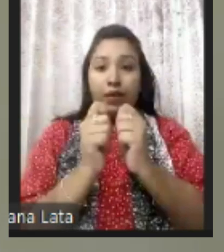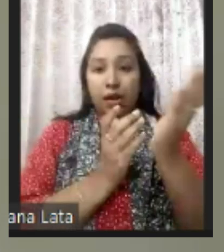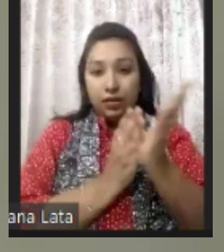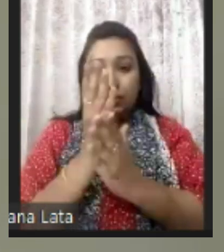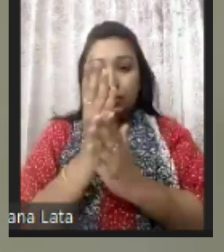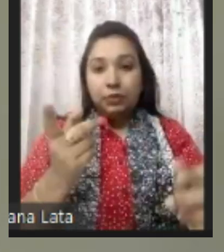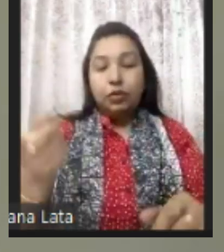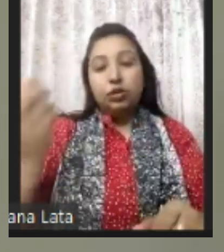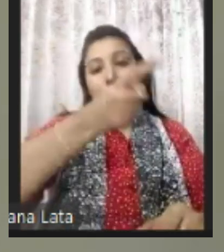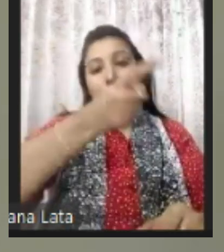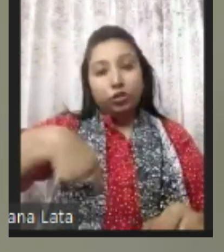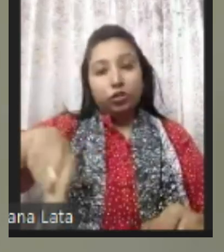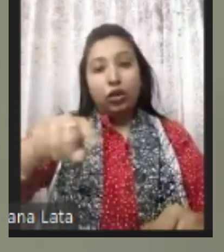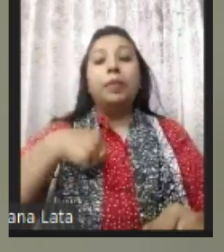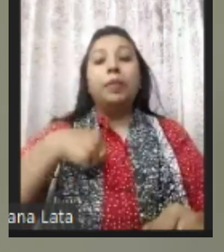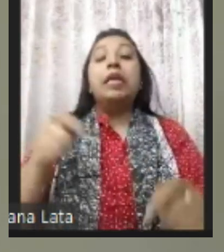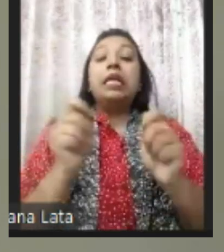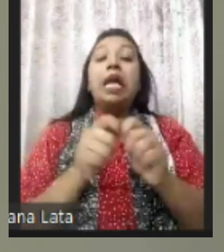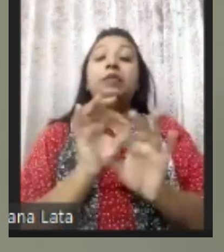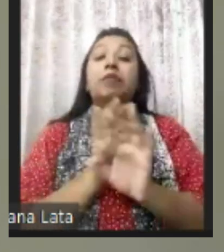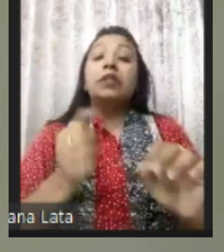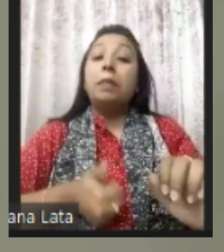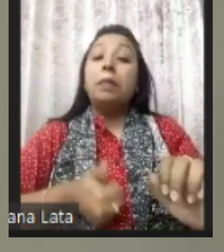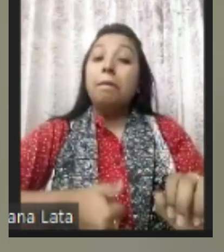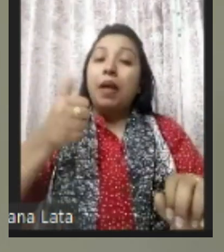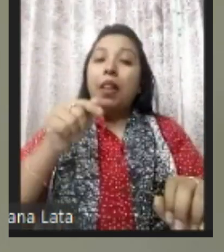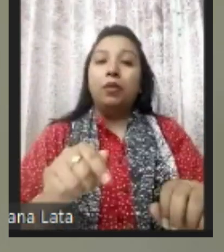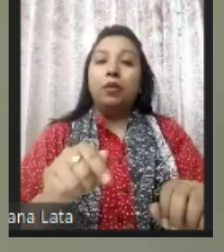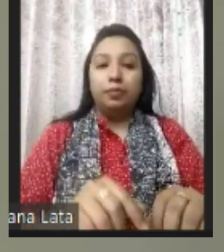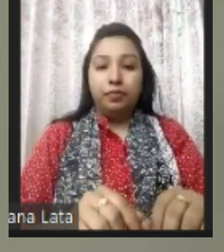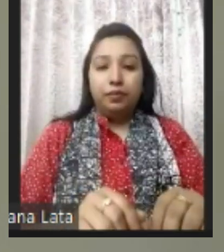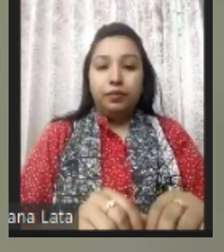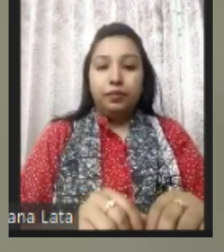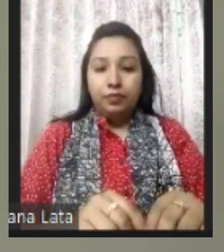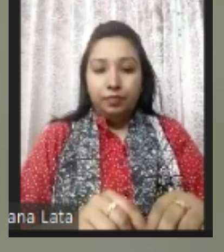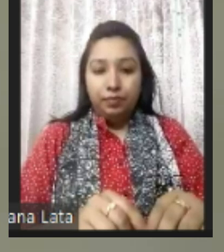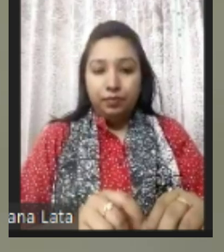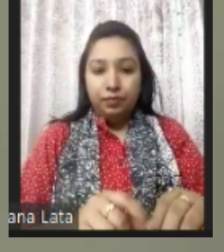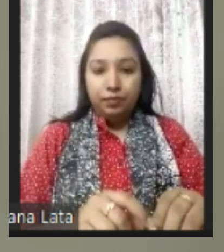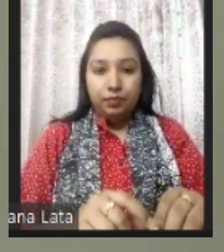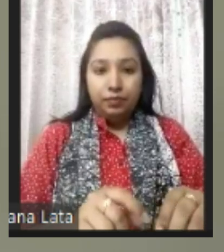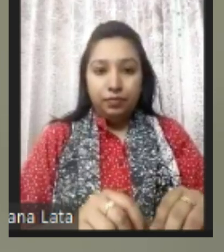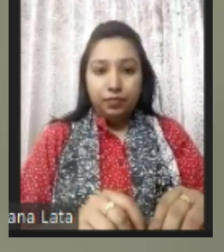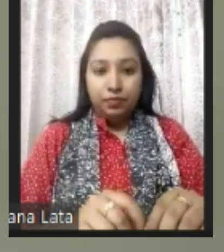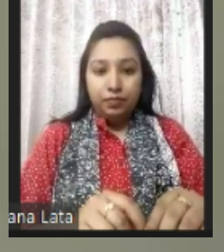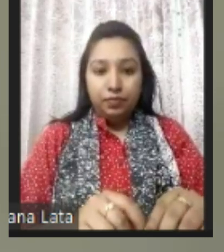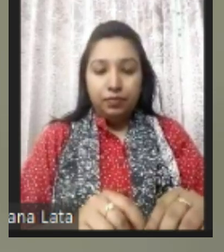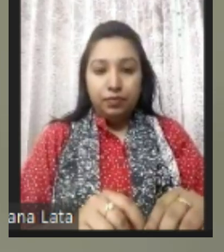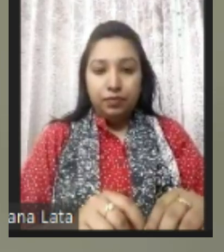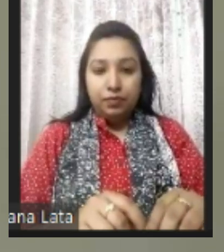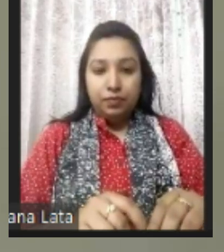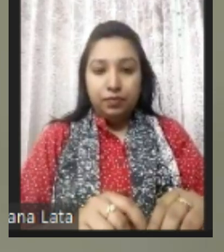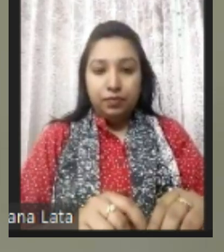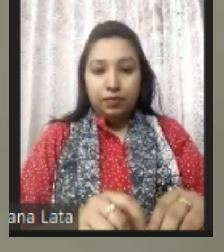ensure equality in society. For instance, ICT can actually create digital provides instead of digital divide if